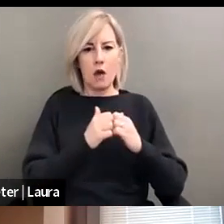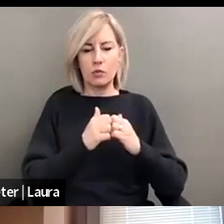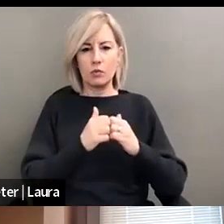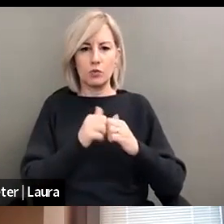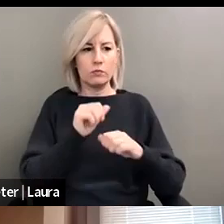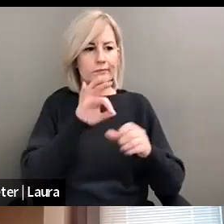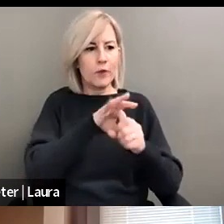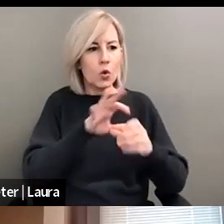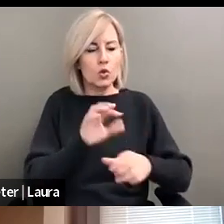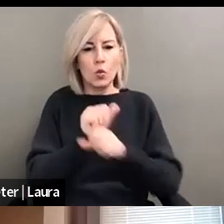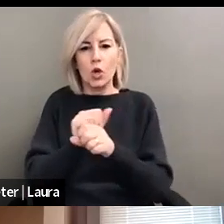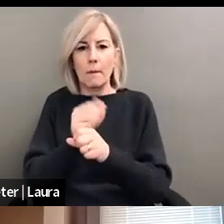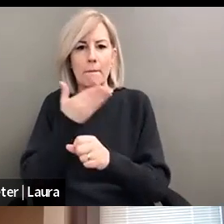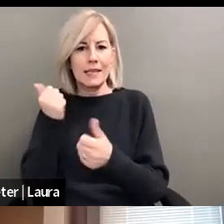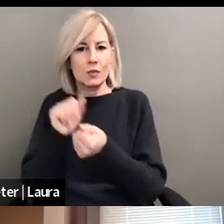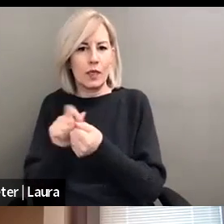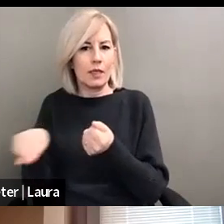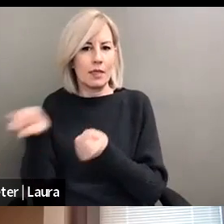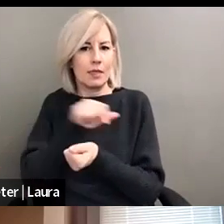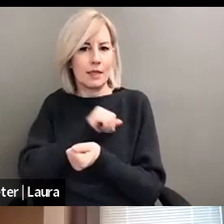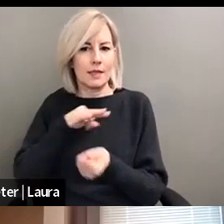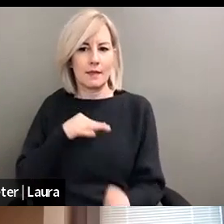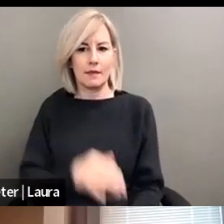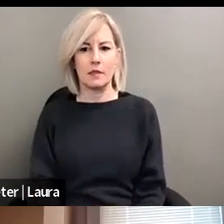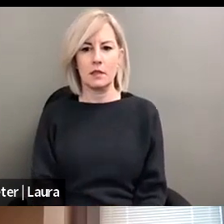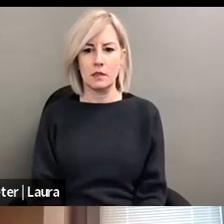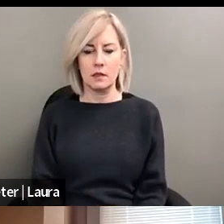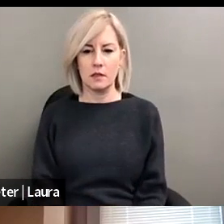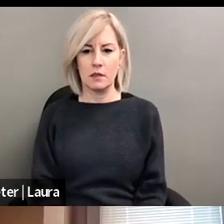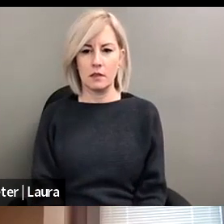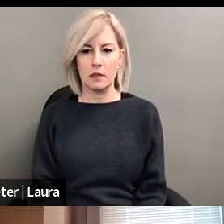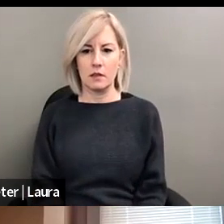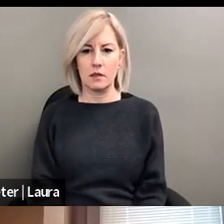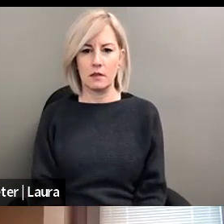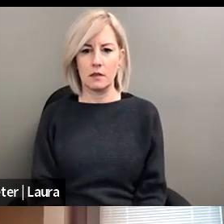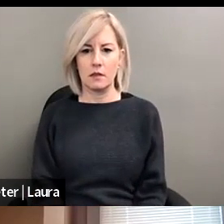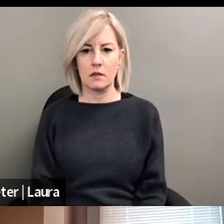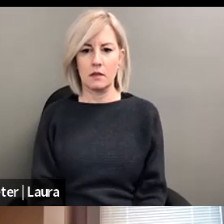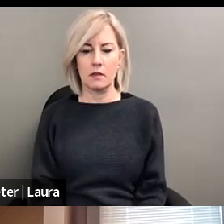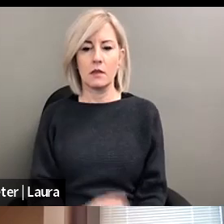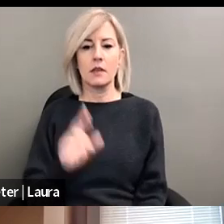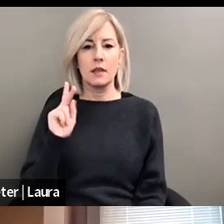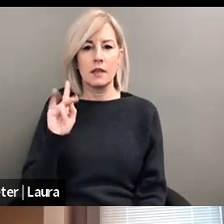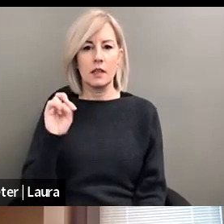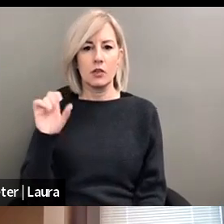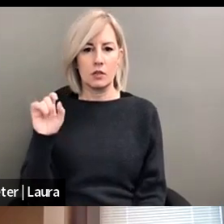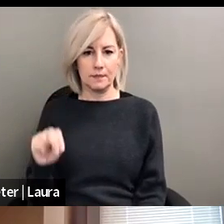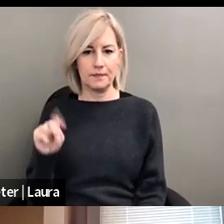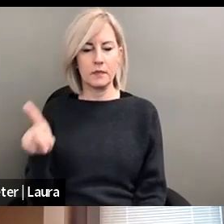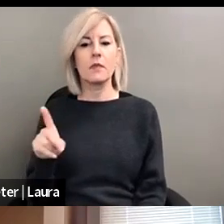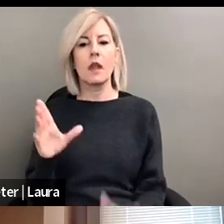with them? Can I go first on this? Yes. Go ahead. Oh. Go ahead, Representative. So we